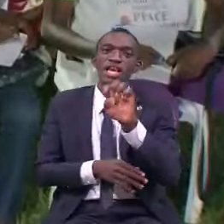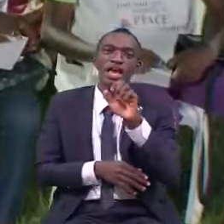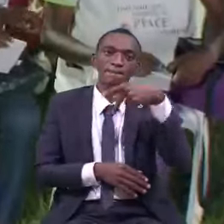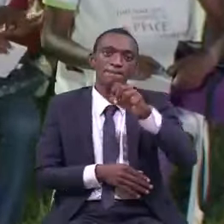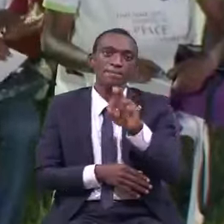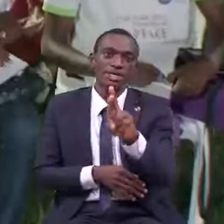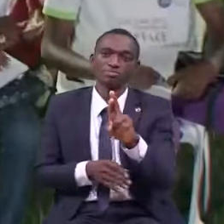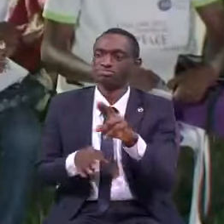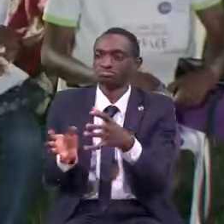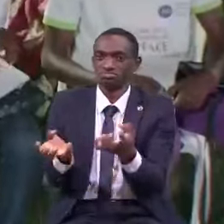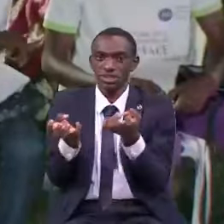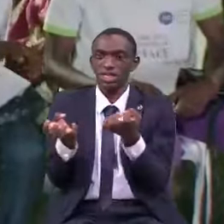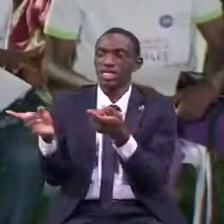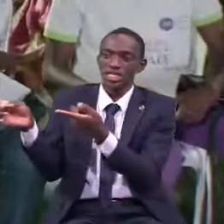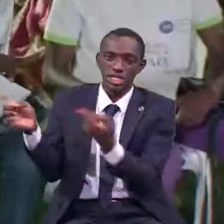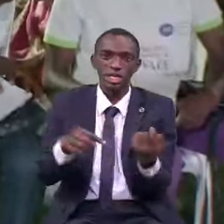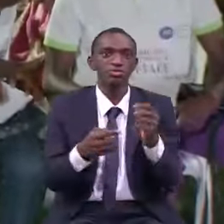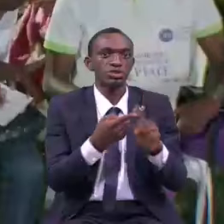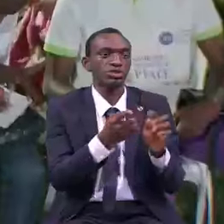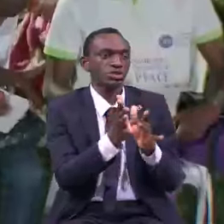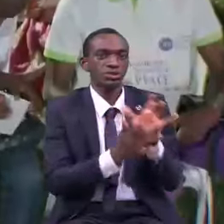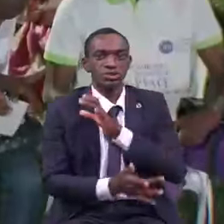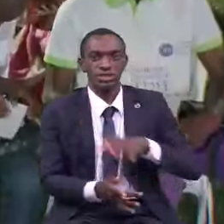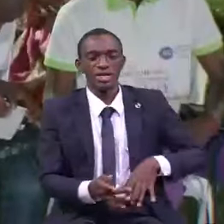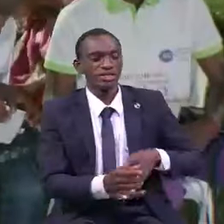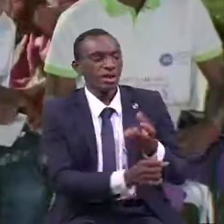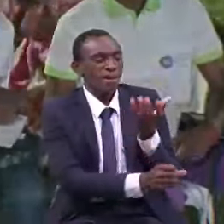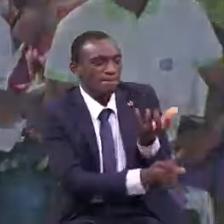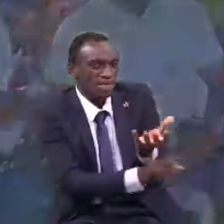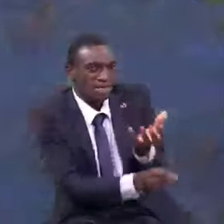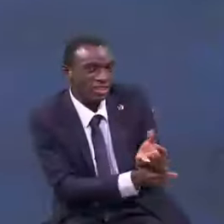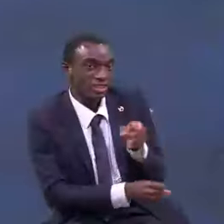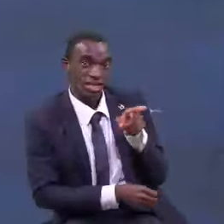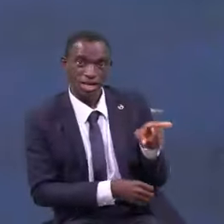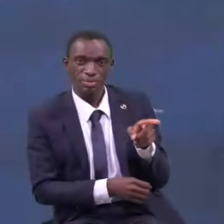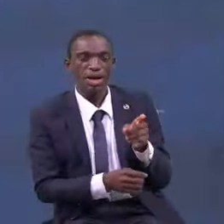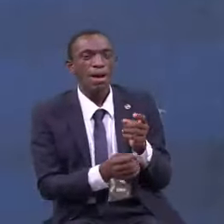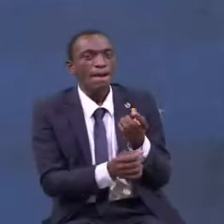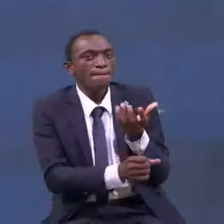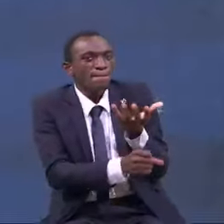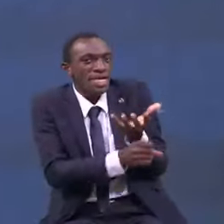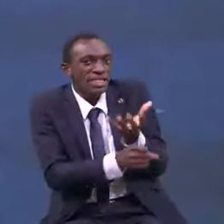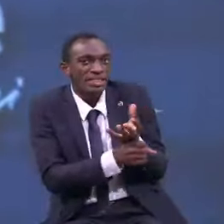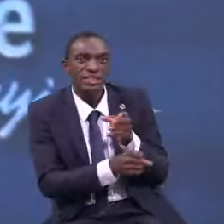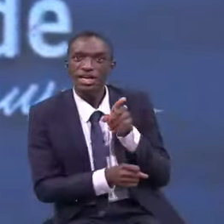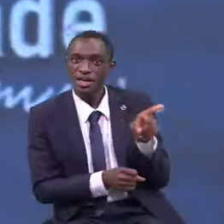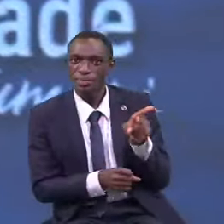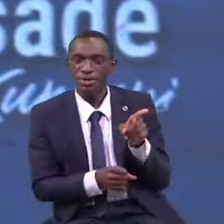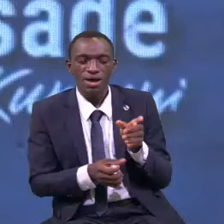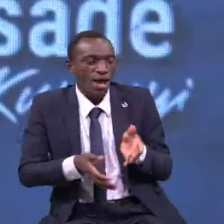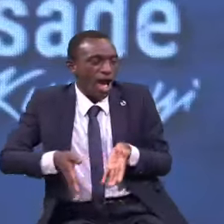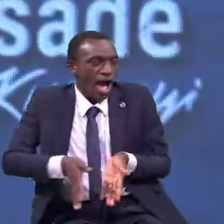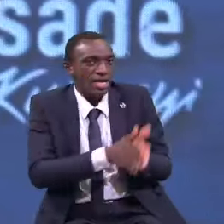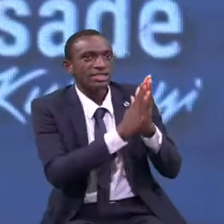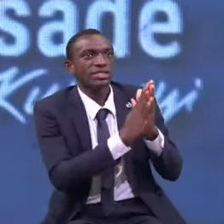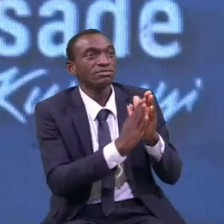beseeching him, begging him, praying to him, asking